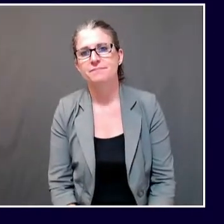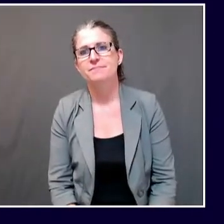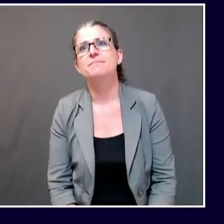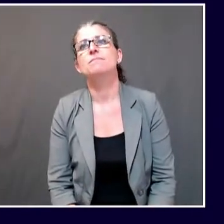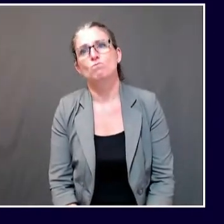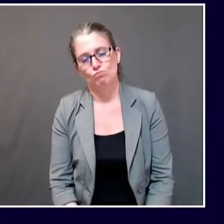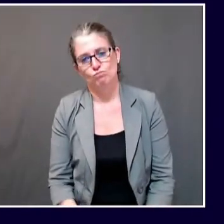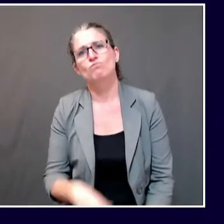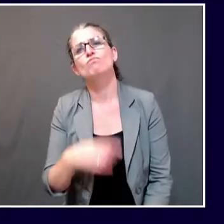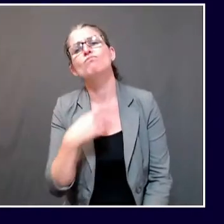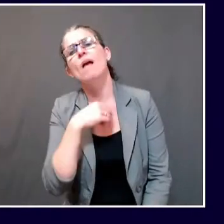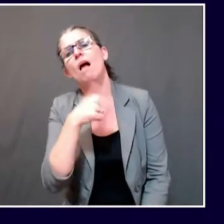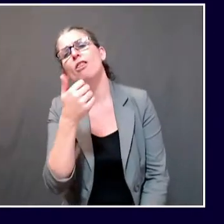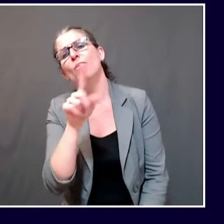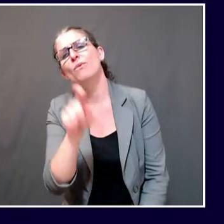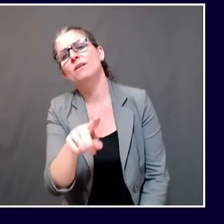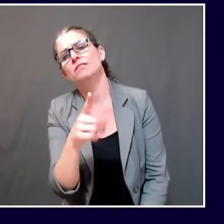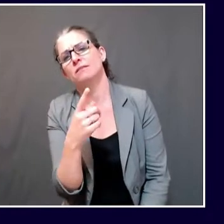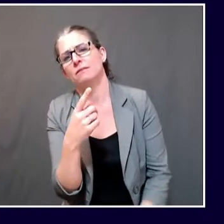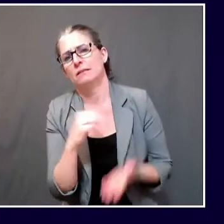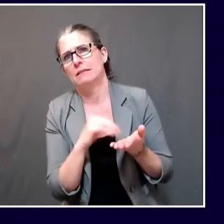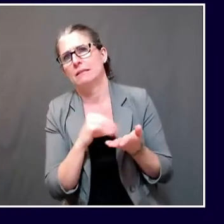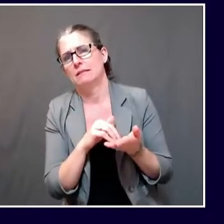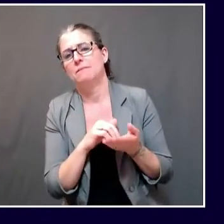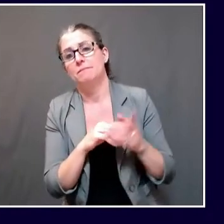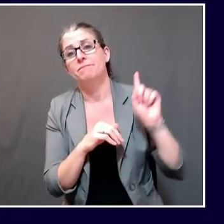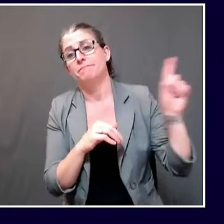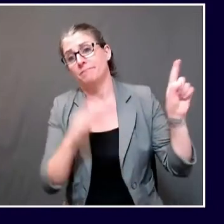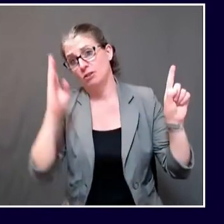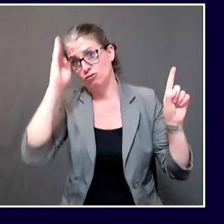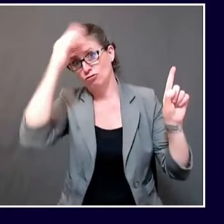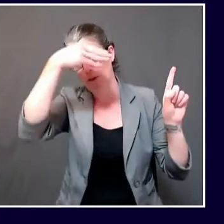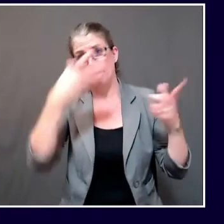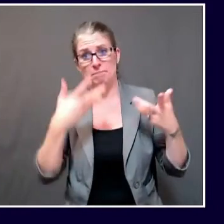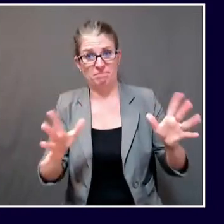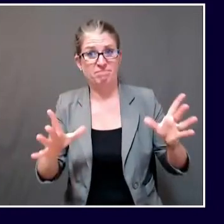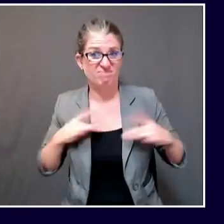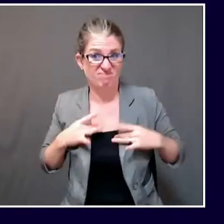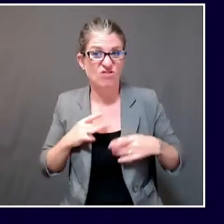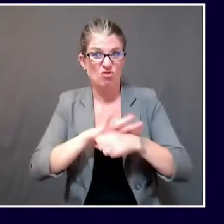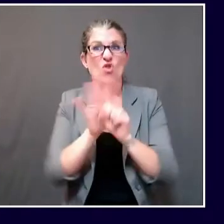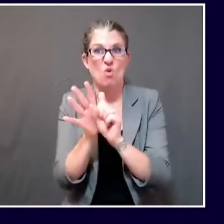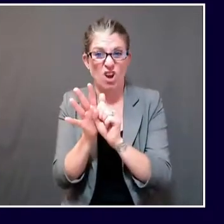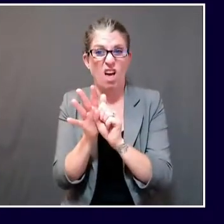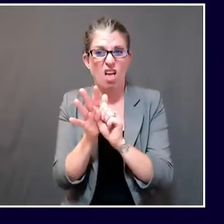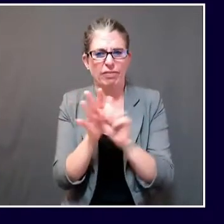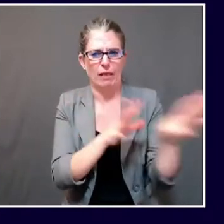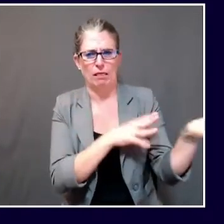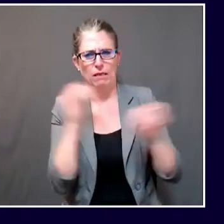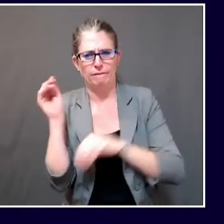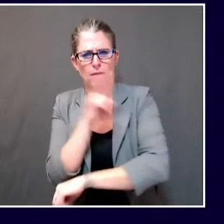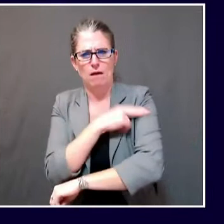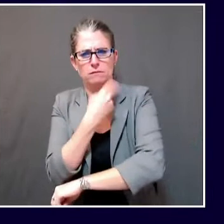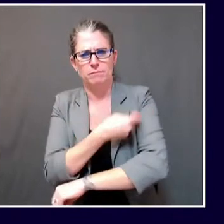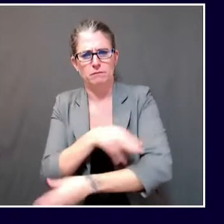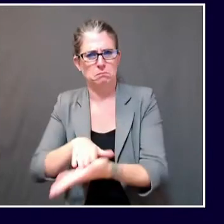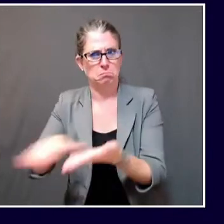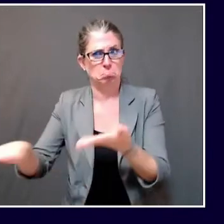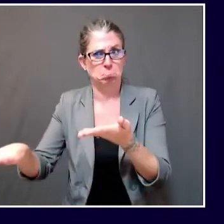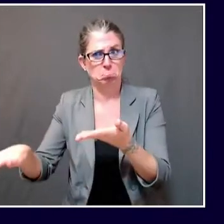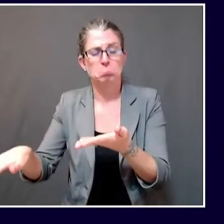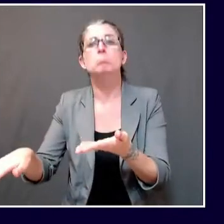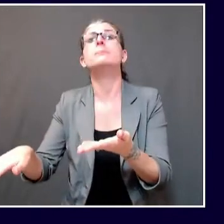Reed, can you clarify what the CD guidelines are for someone to be considered no